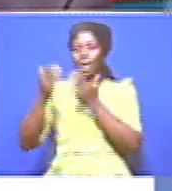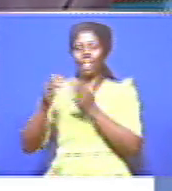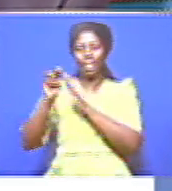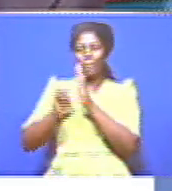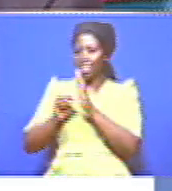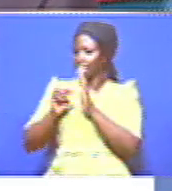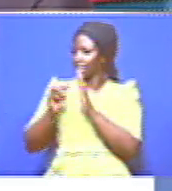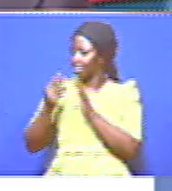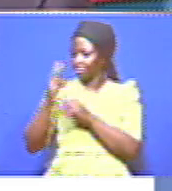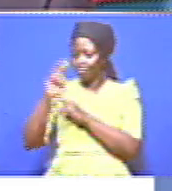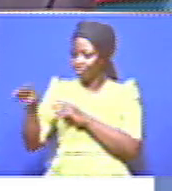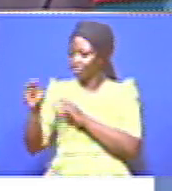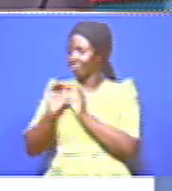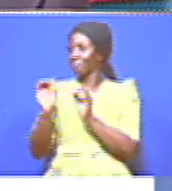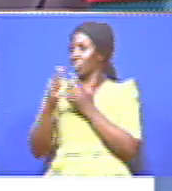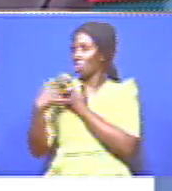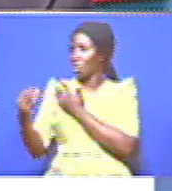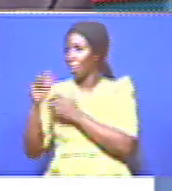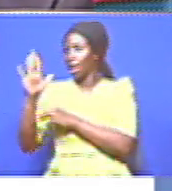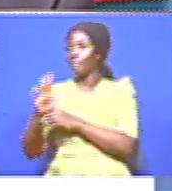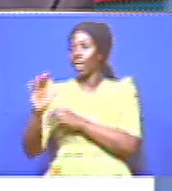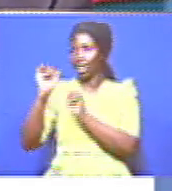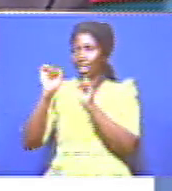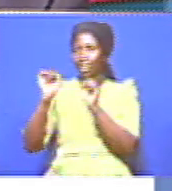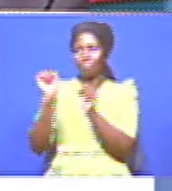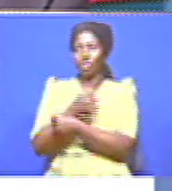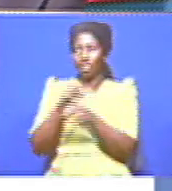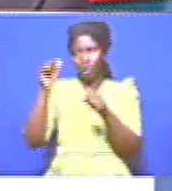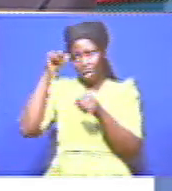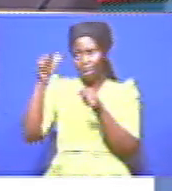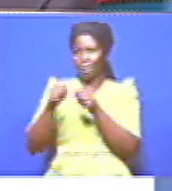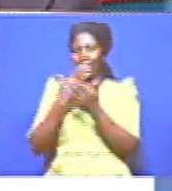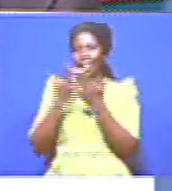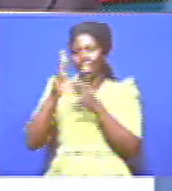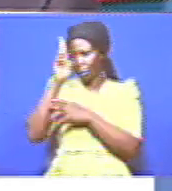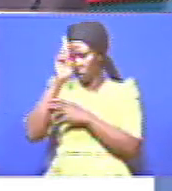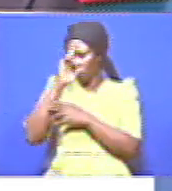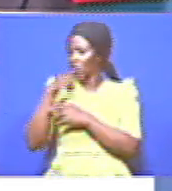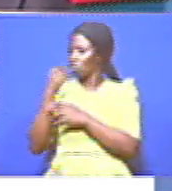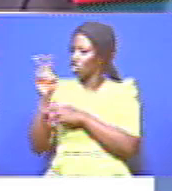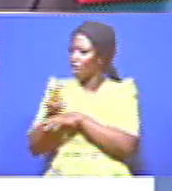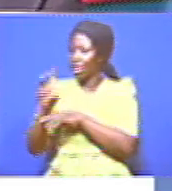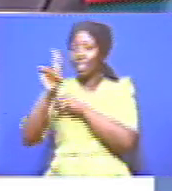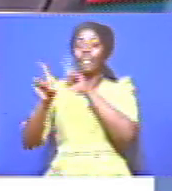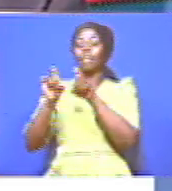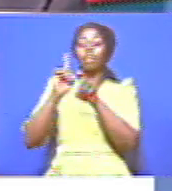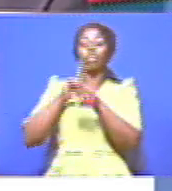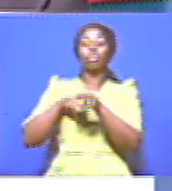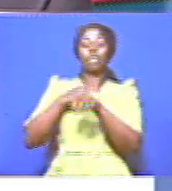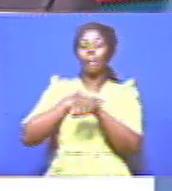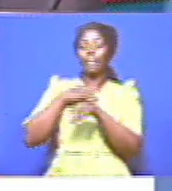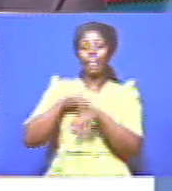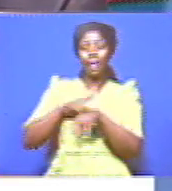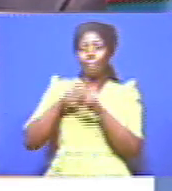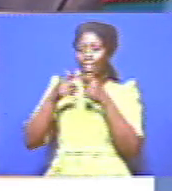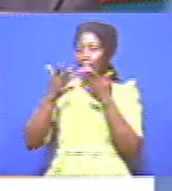desk. Forget about. I can't even remember any policeman. Mm-hmm. In your time? In your my time. Yes. But imagine the resources.